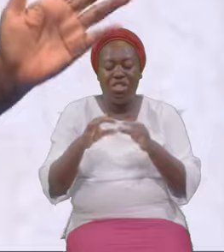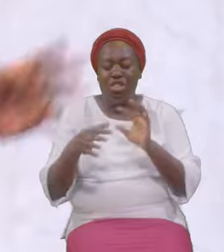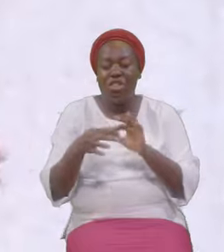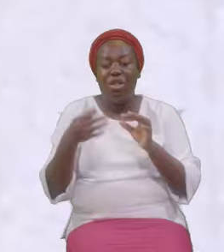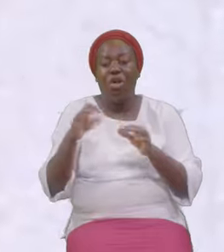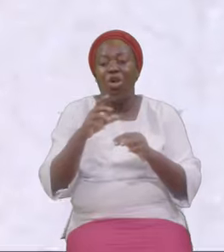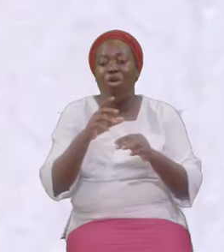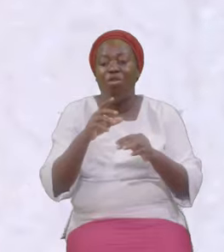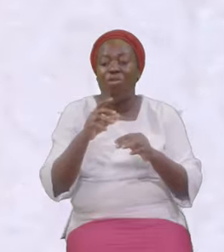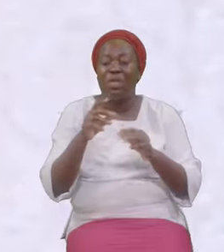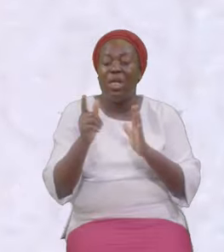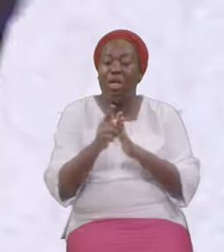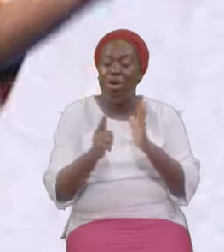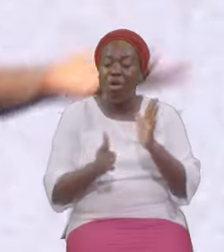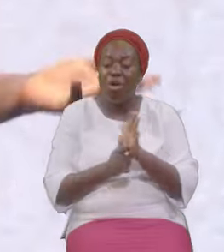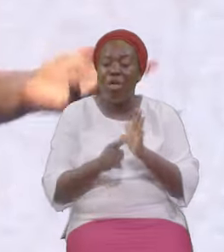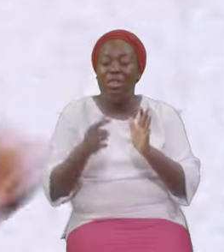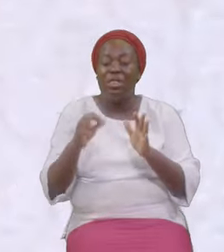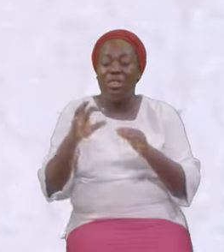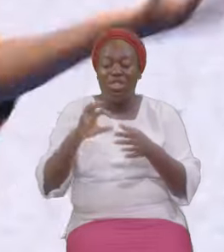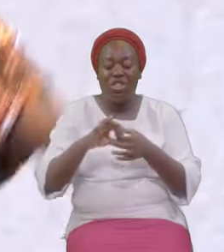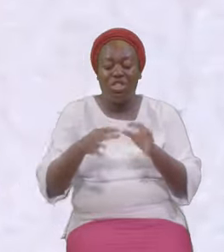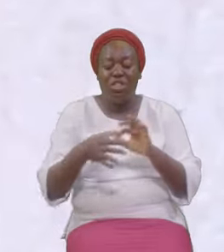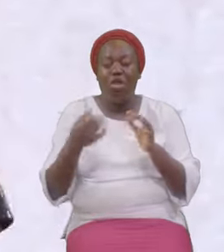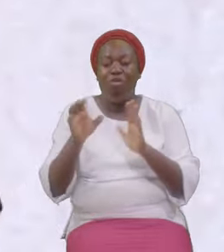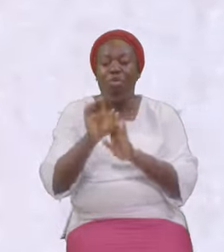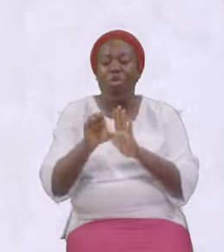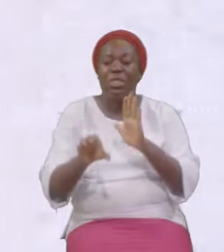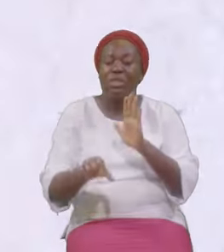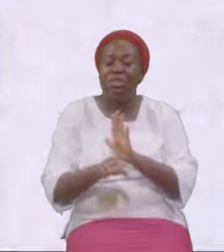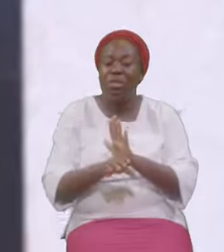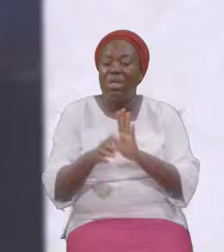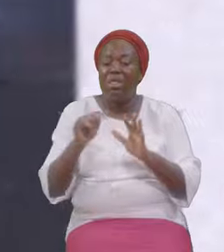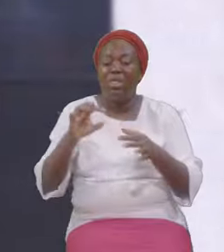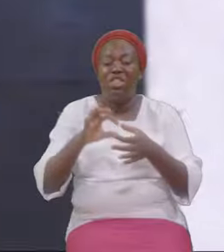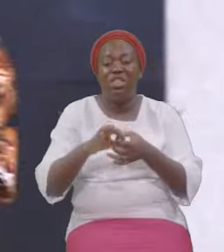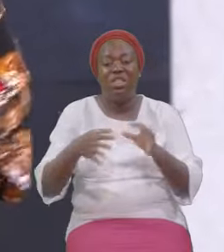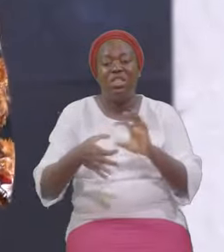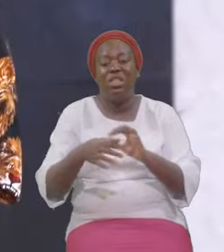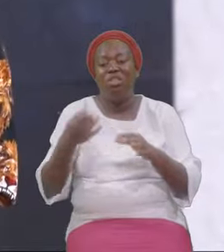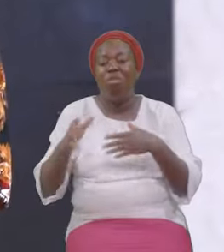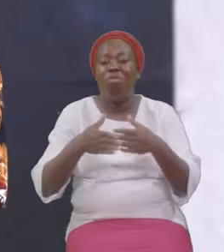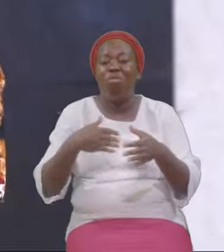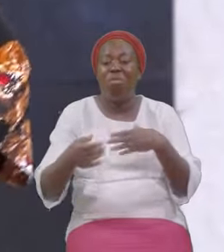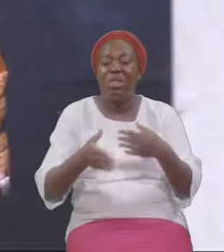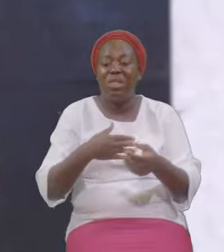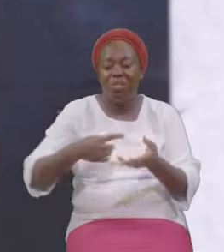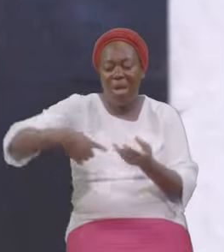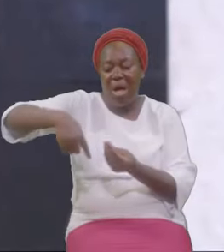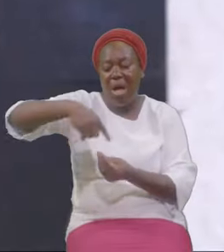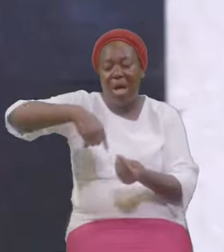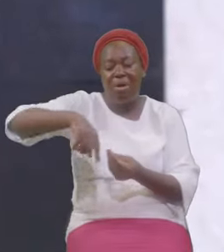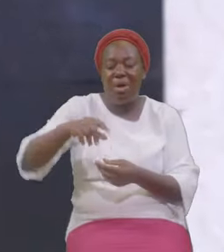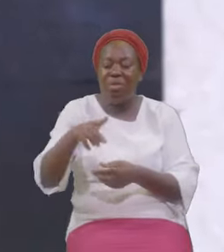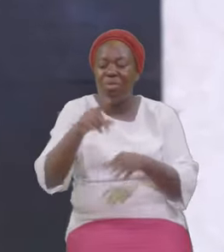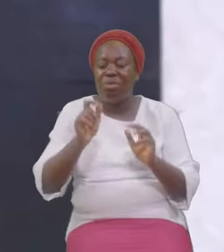chain of constitution, the chain of whatever around you cannot control